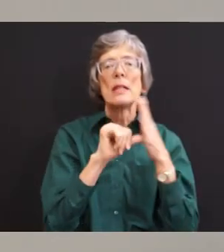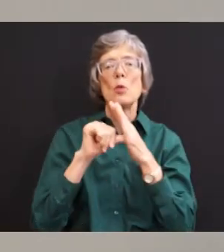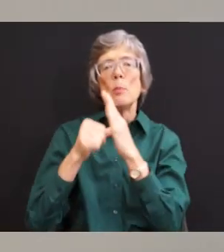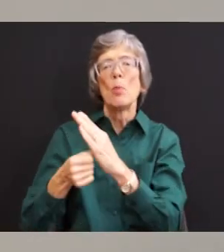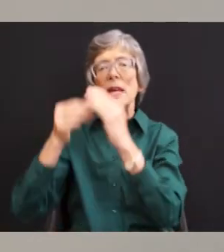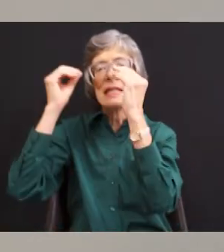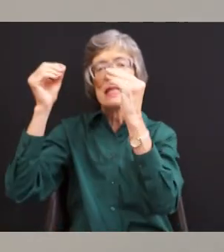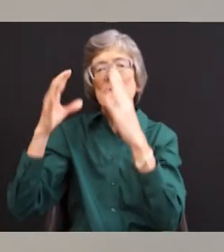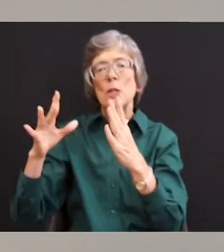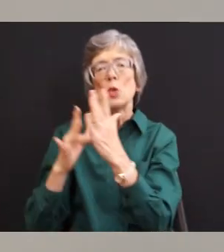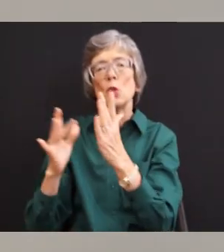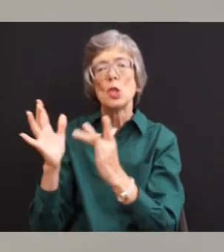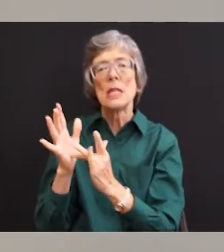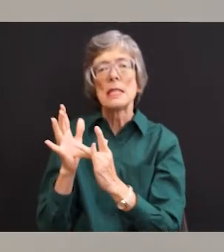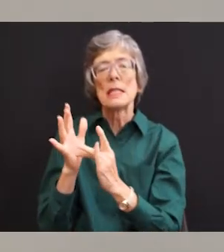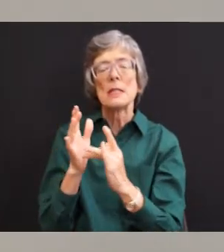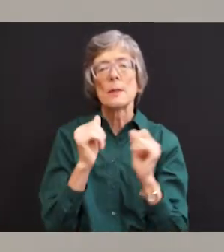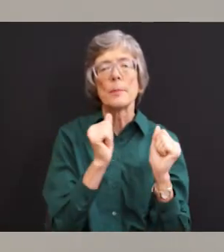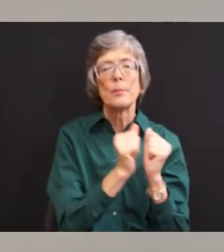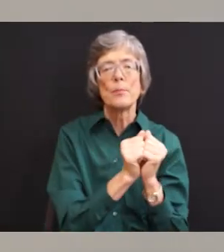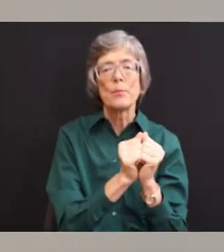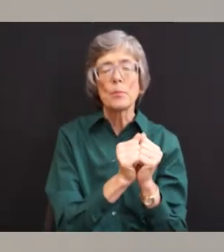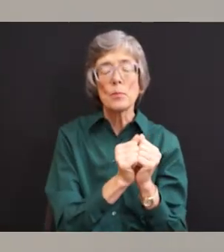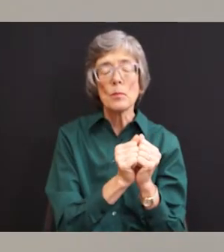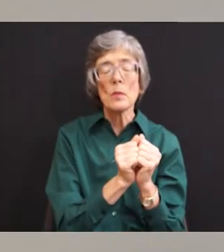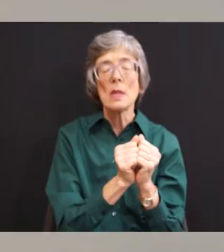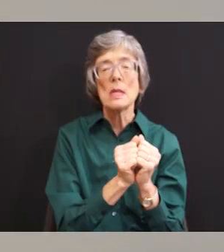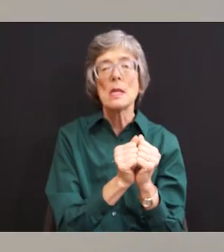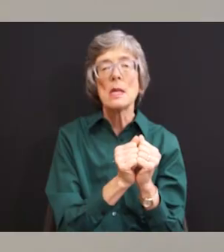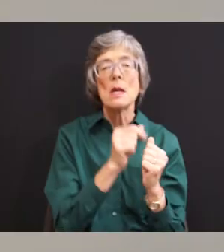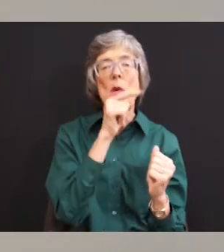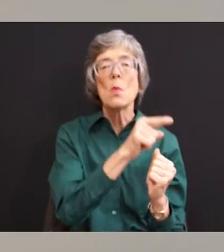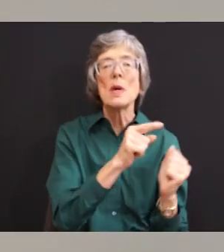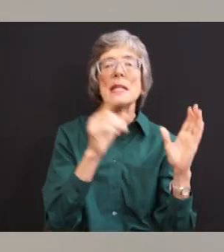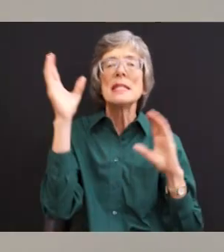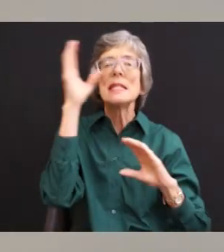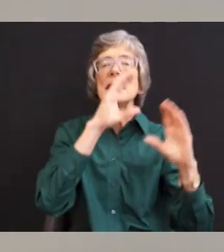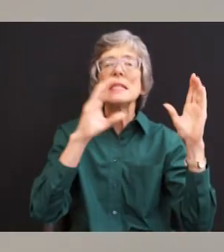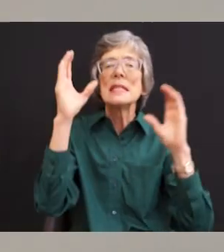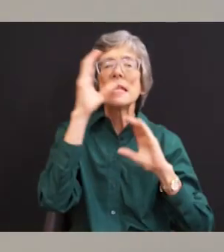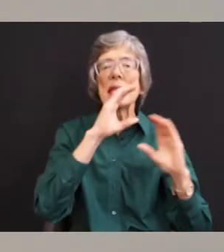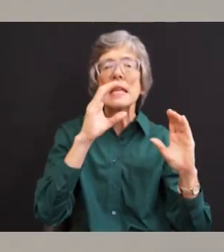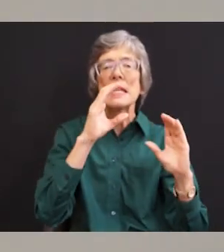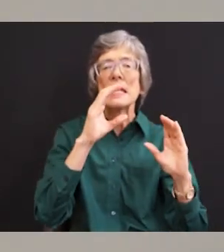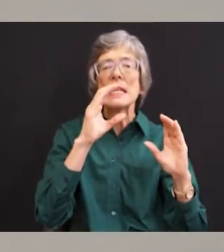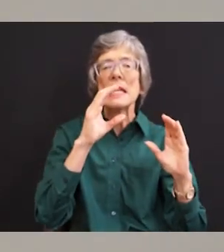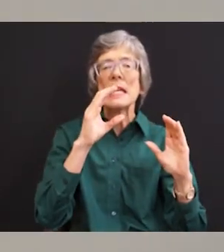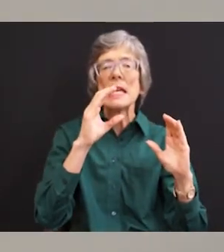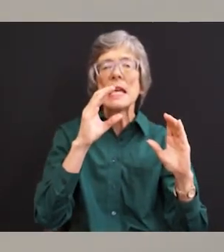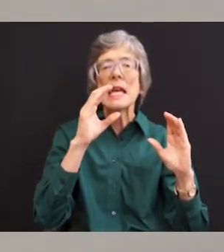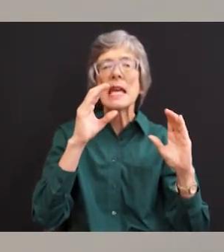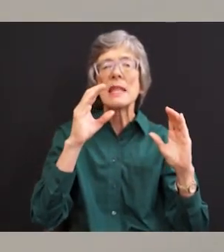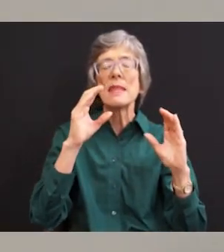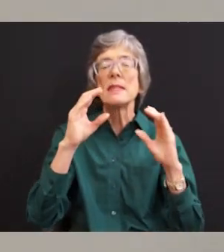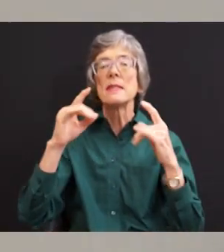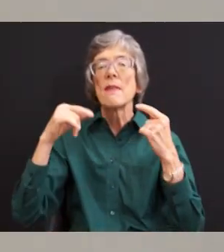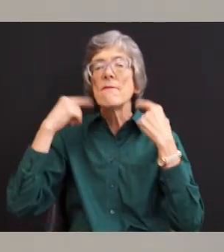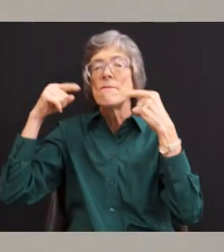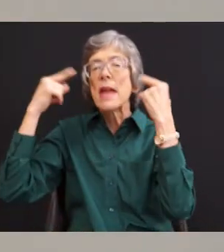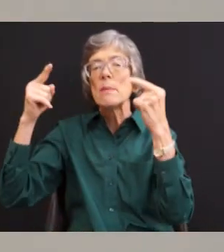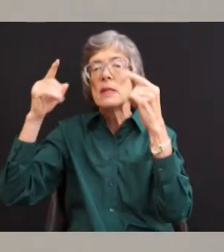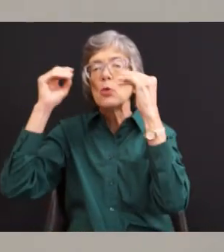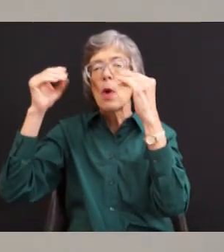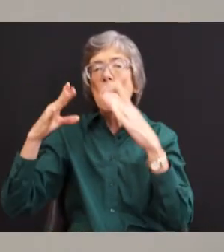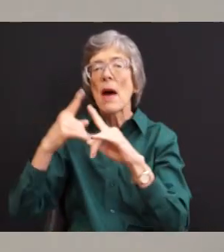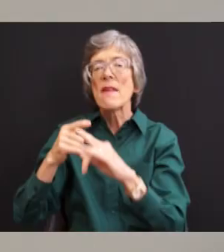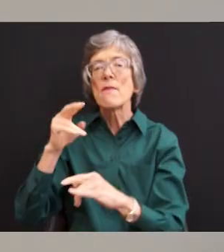with it. So what he's seeking in this much-talked-about celebrity rabbi from Nazareth is